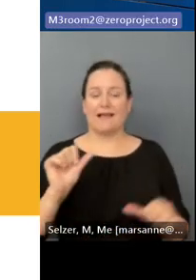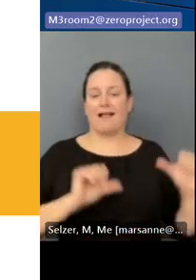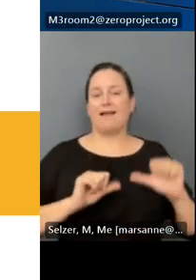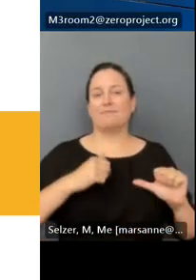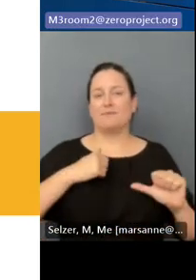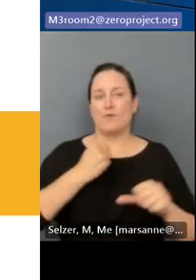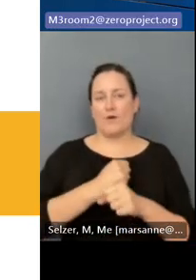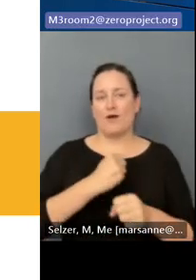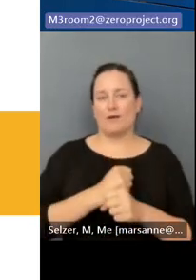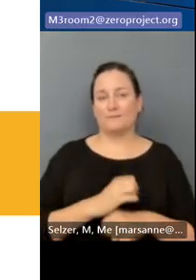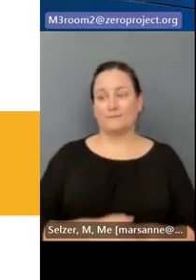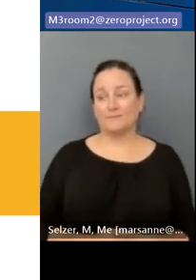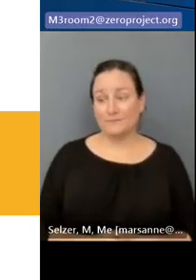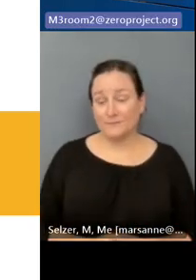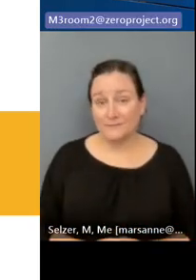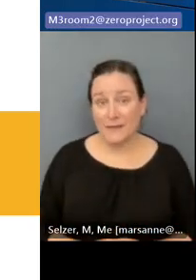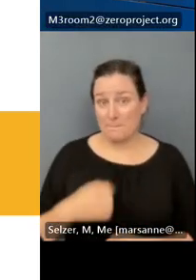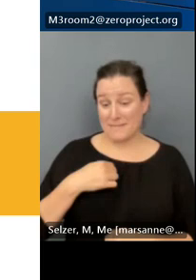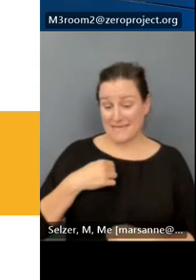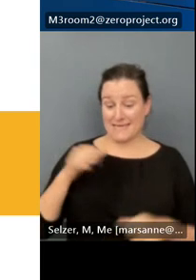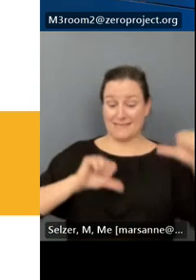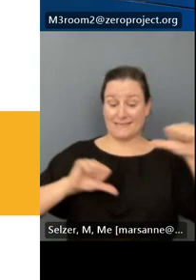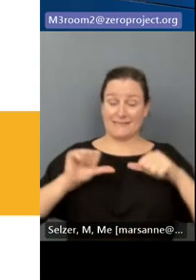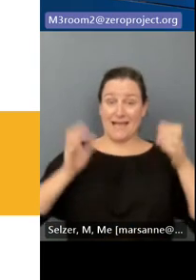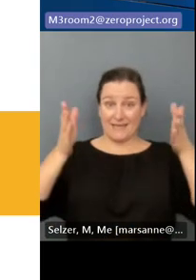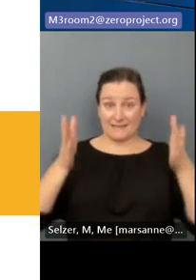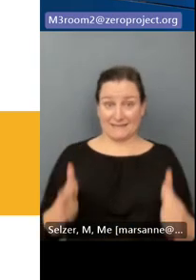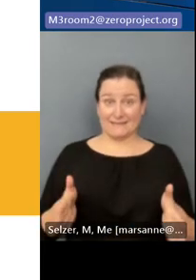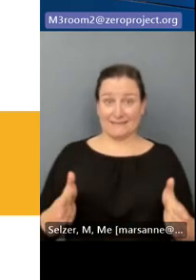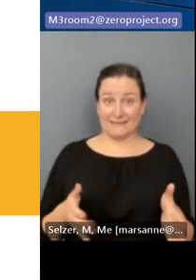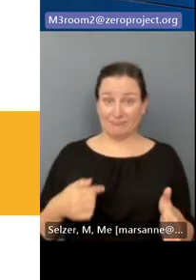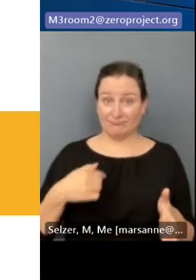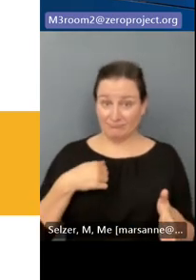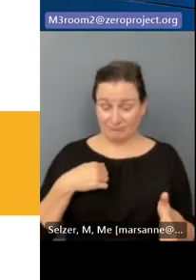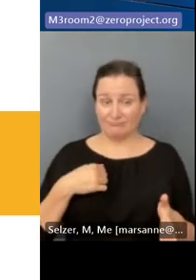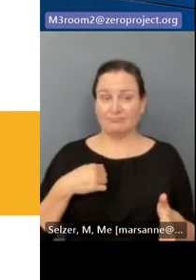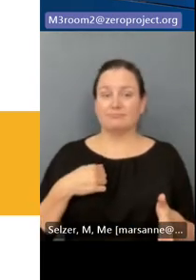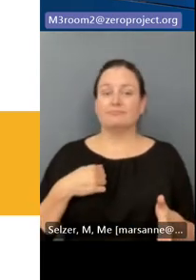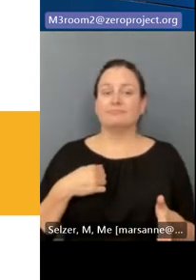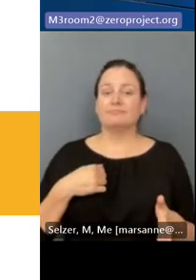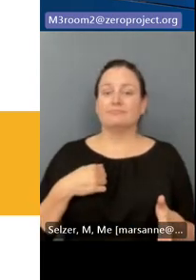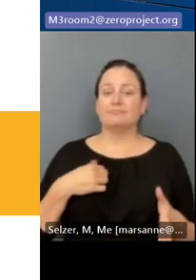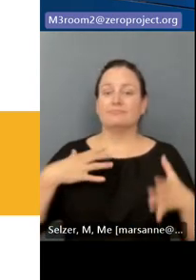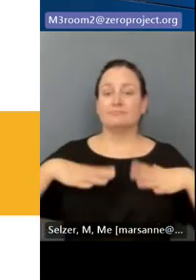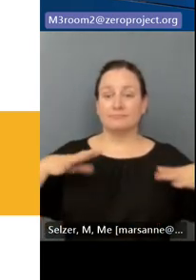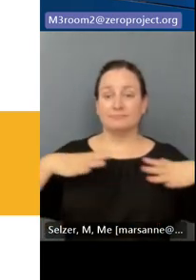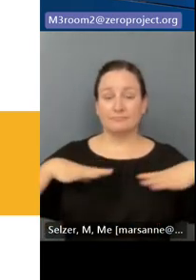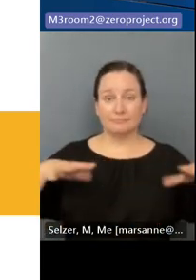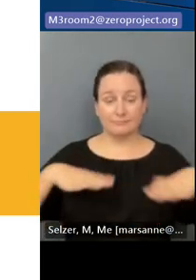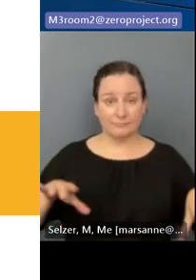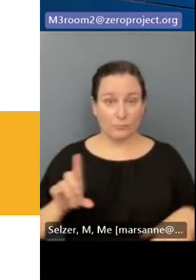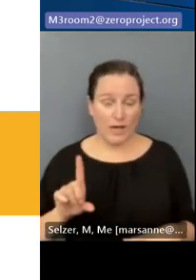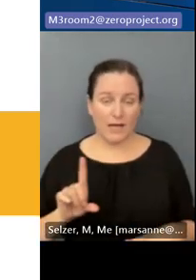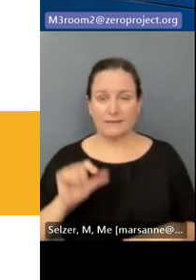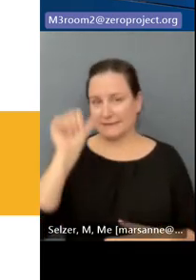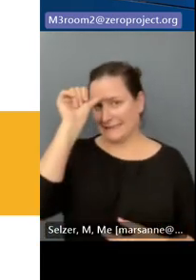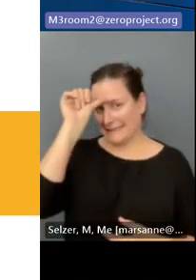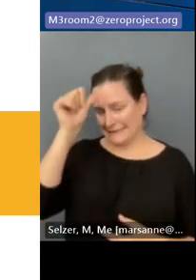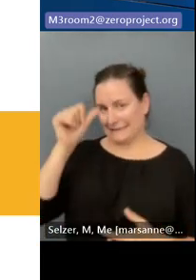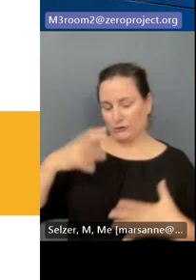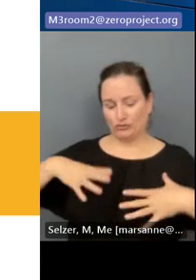Rao. I'm a scientist. I am wearing a colorful Indian dress